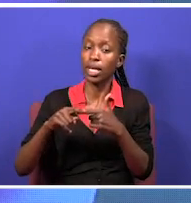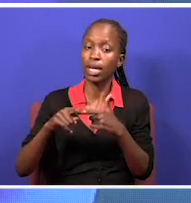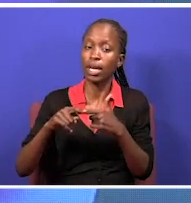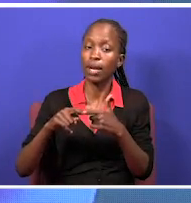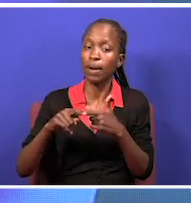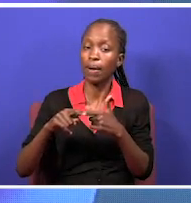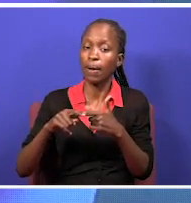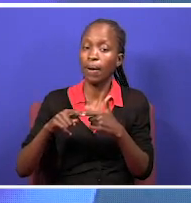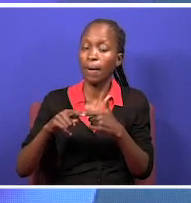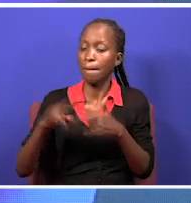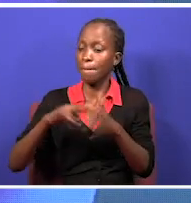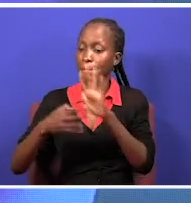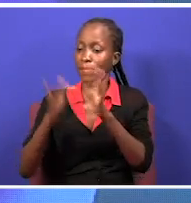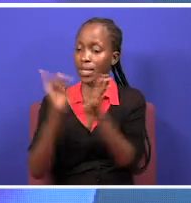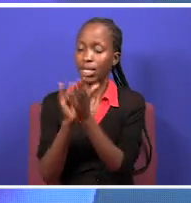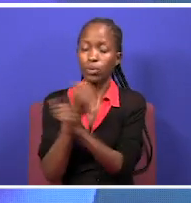purchase for us salvation.